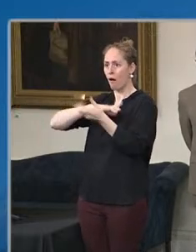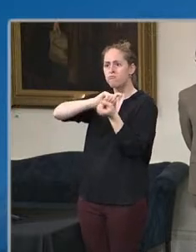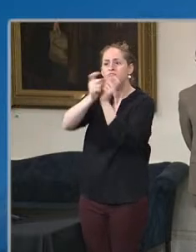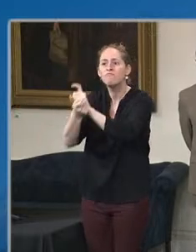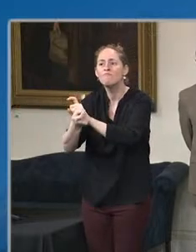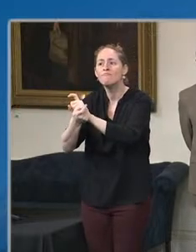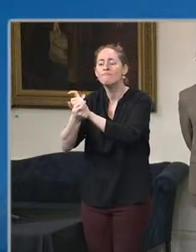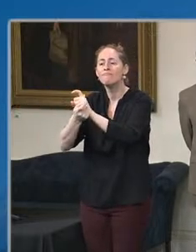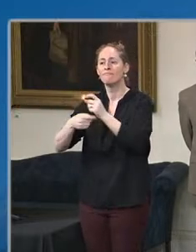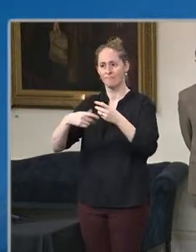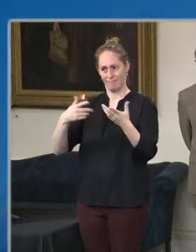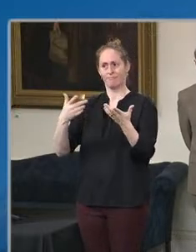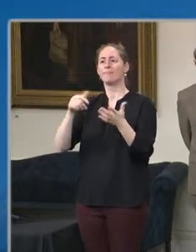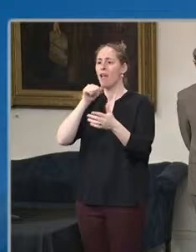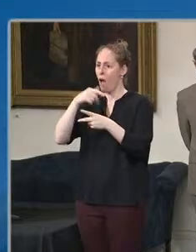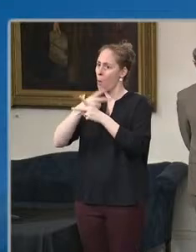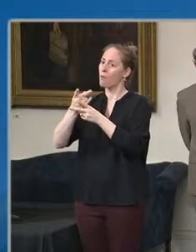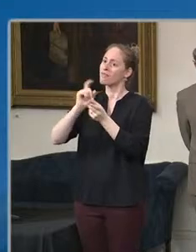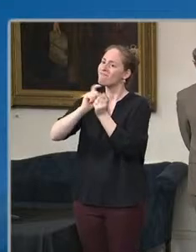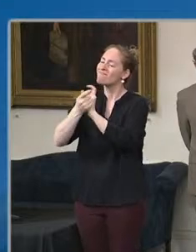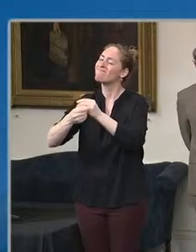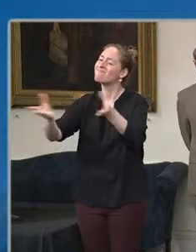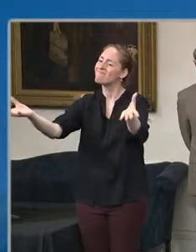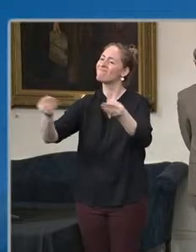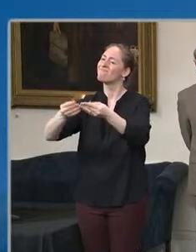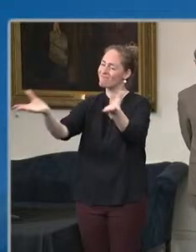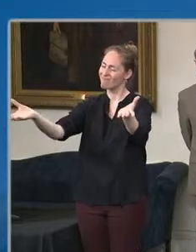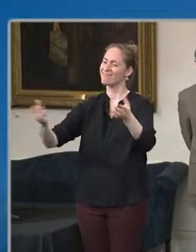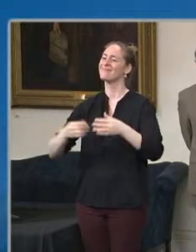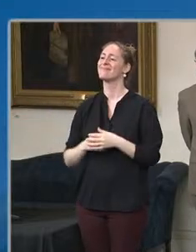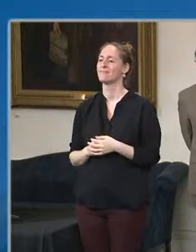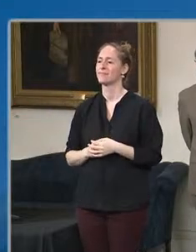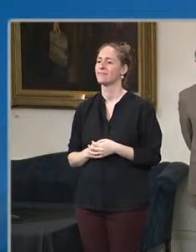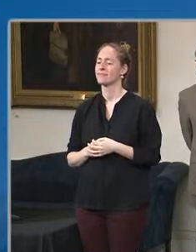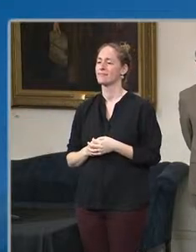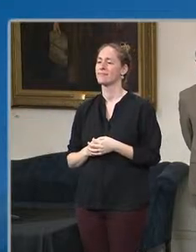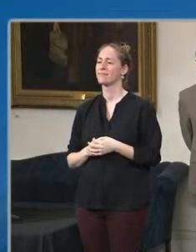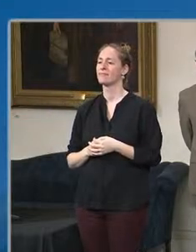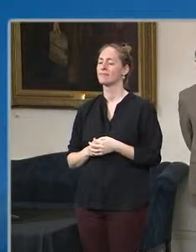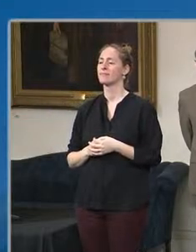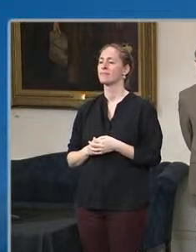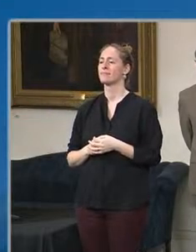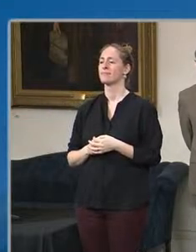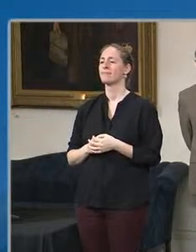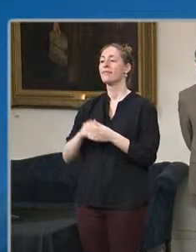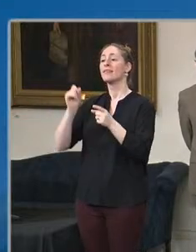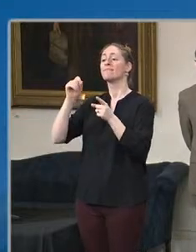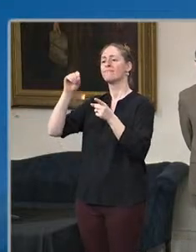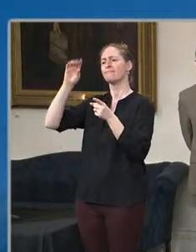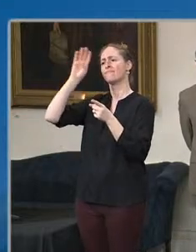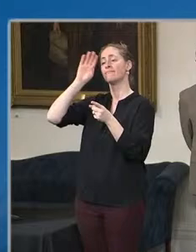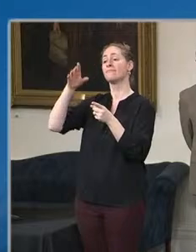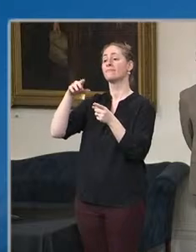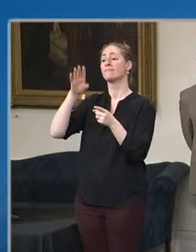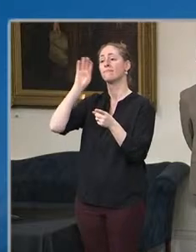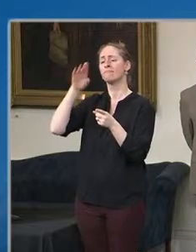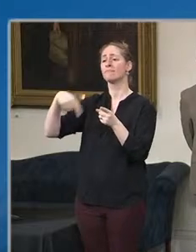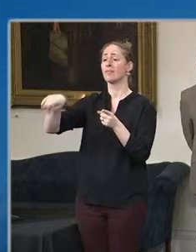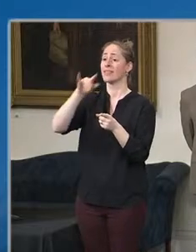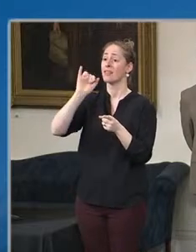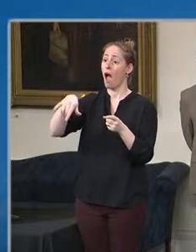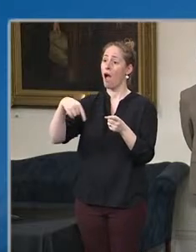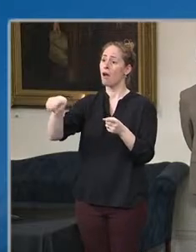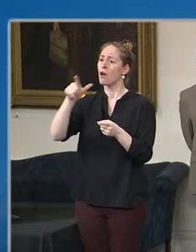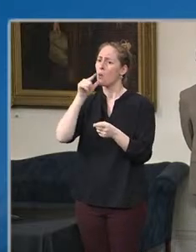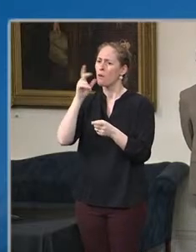are the kinds of actions that provide valuable lifelines to businesses that are on the bubble right now. But this